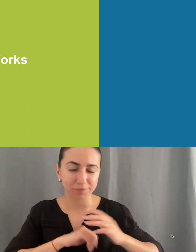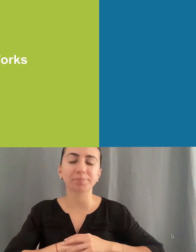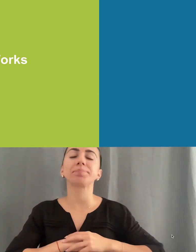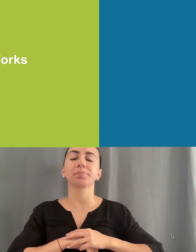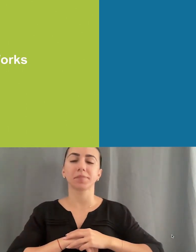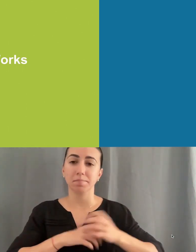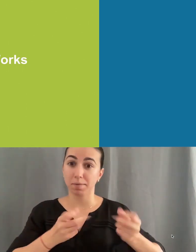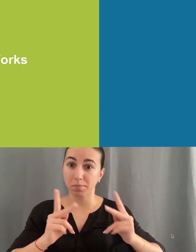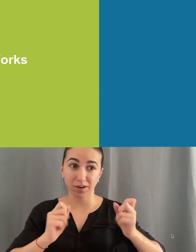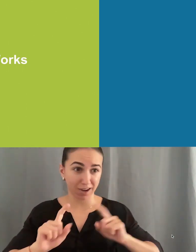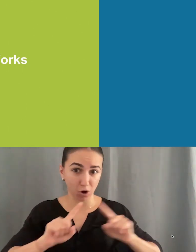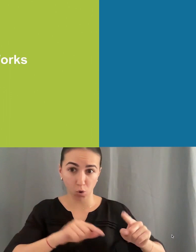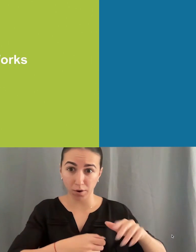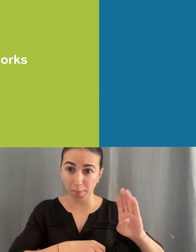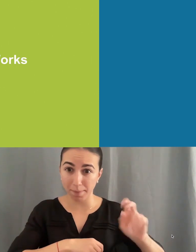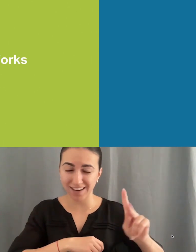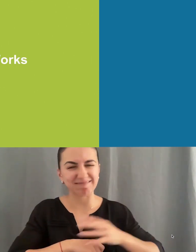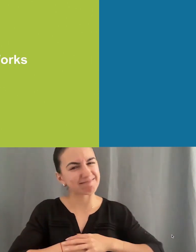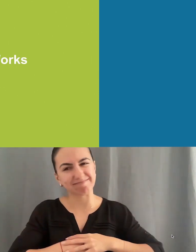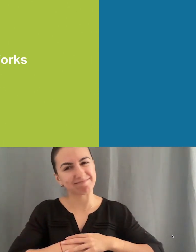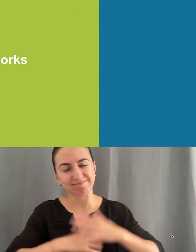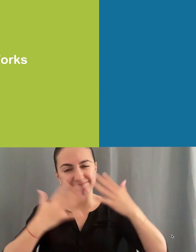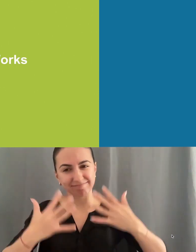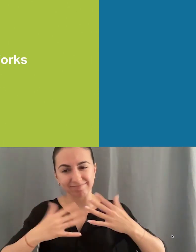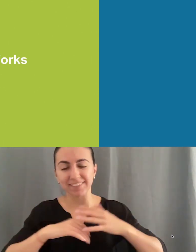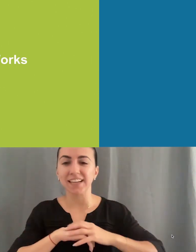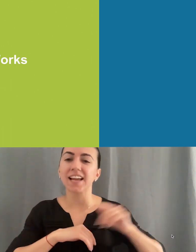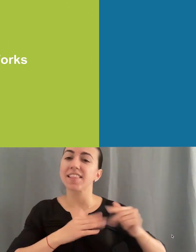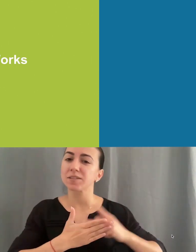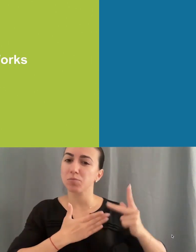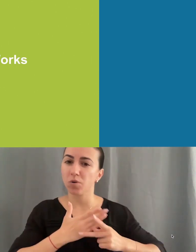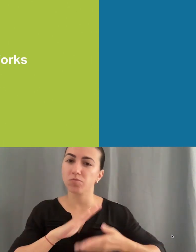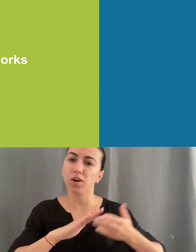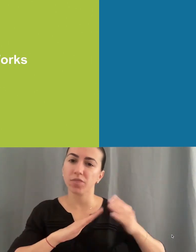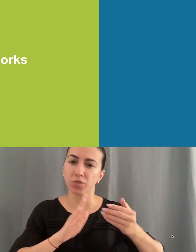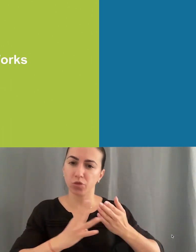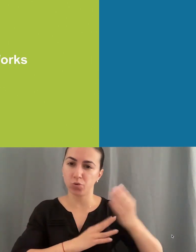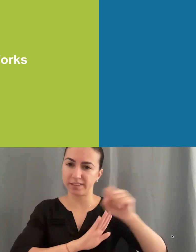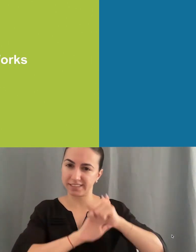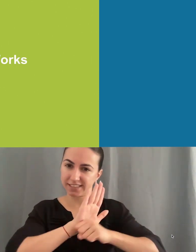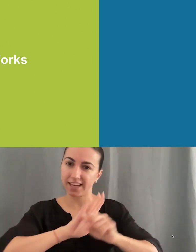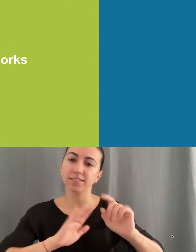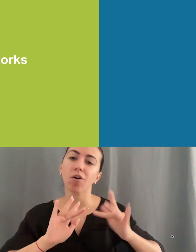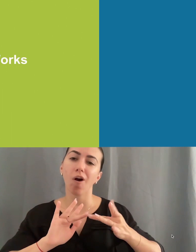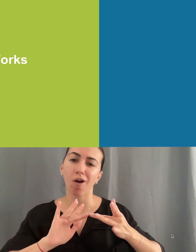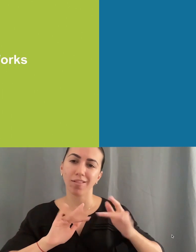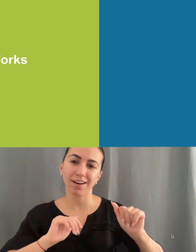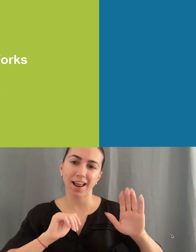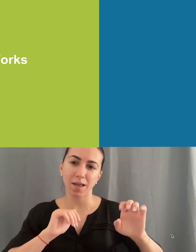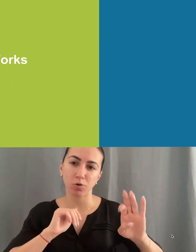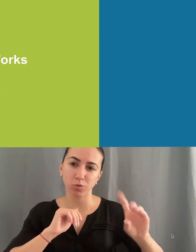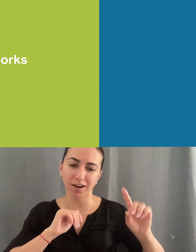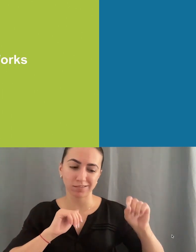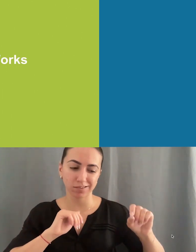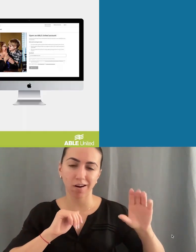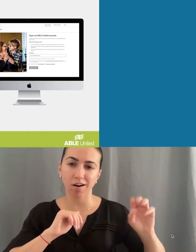questions we get is, can I go to my local bank? Unfortunately, no. This is a program that's run by the state, and it's available online at